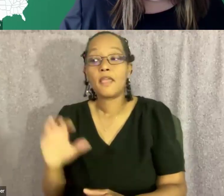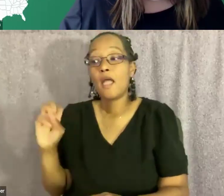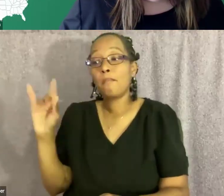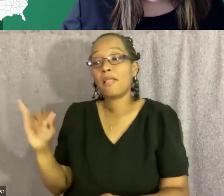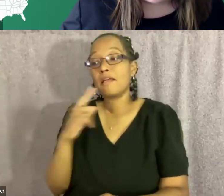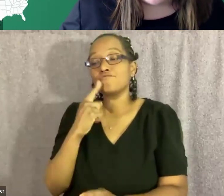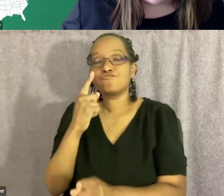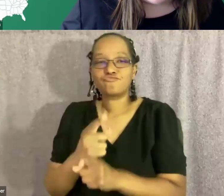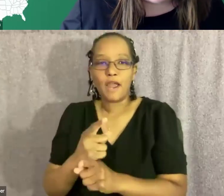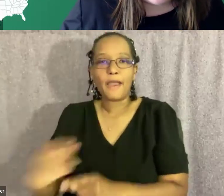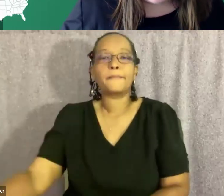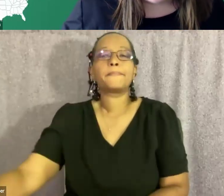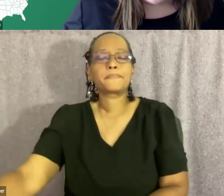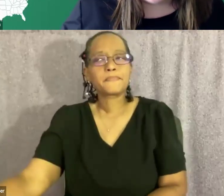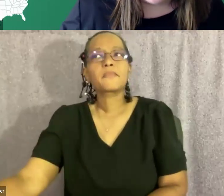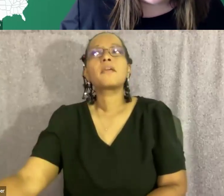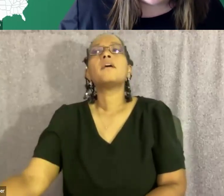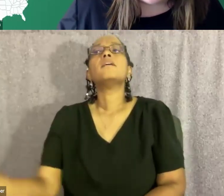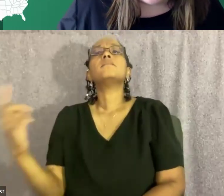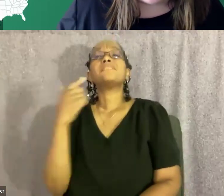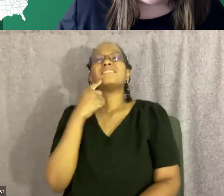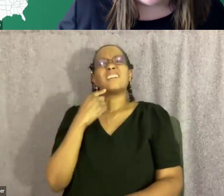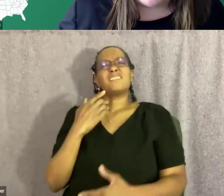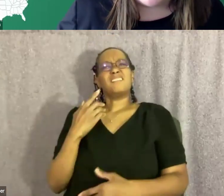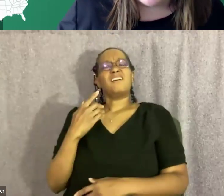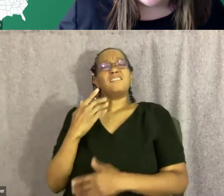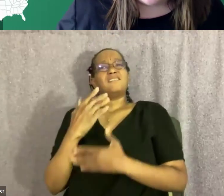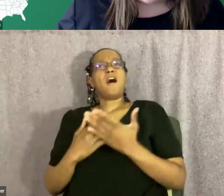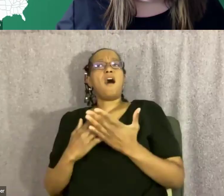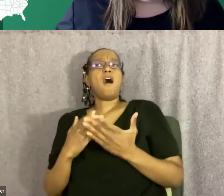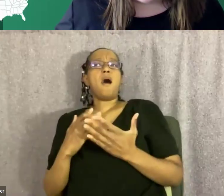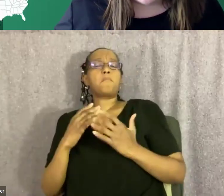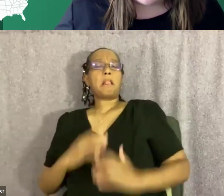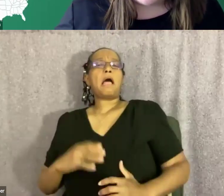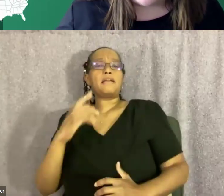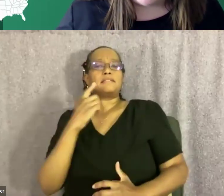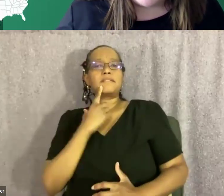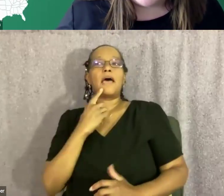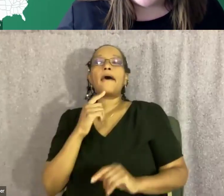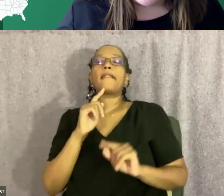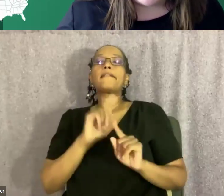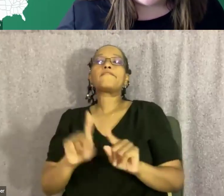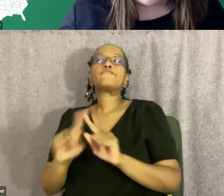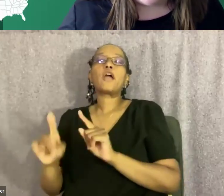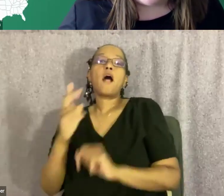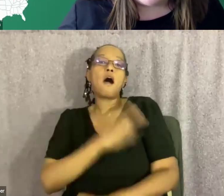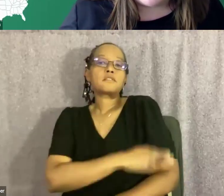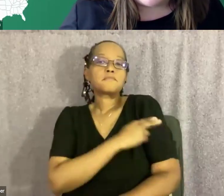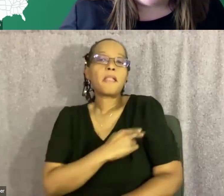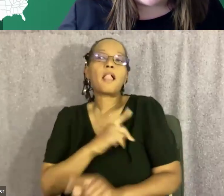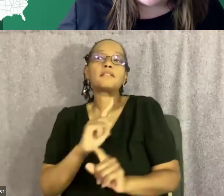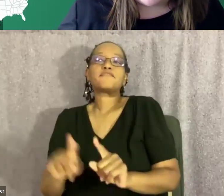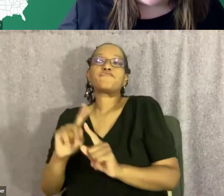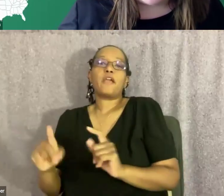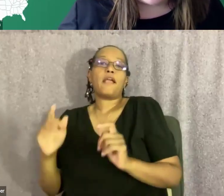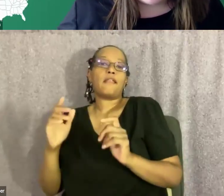Somebody said, we heard from some of our clients that certain hospitals or clinics are renaming their rooms associated with the